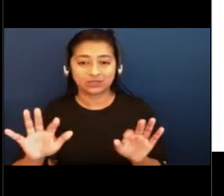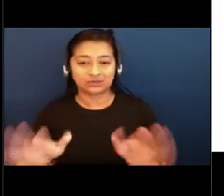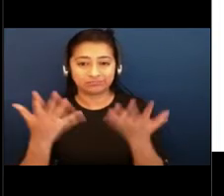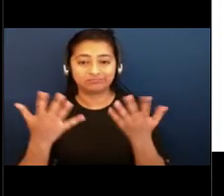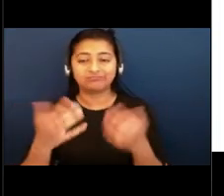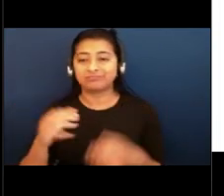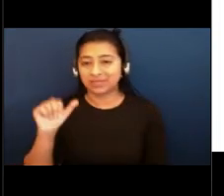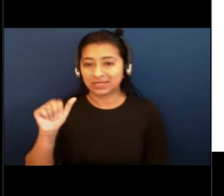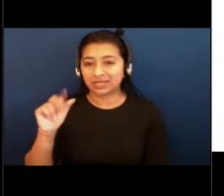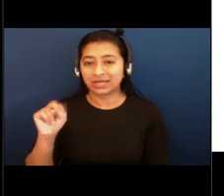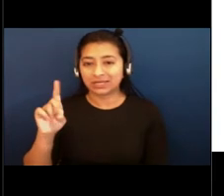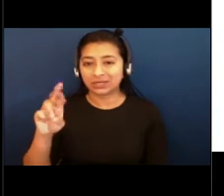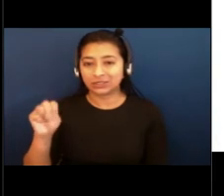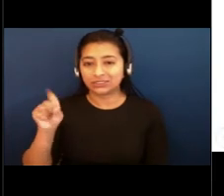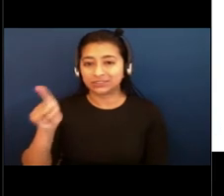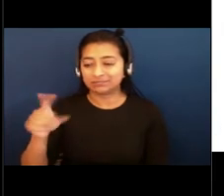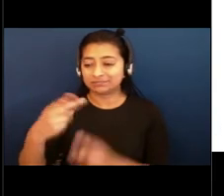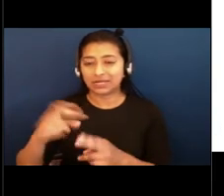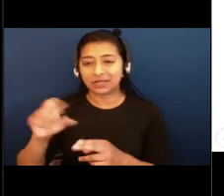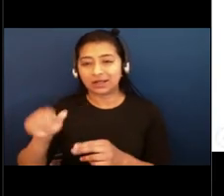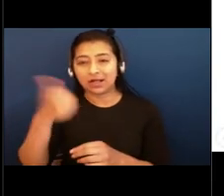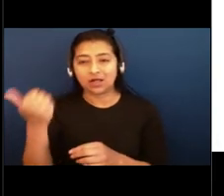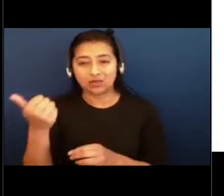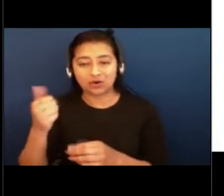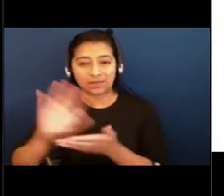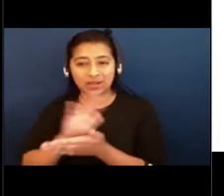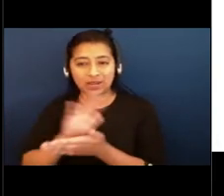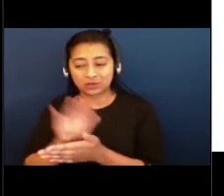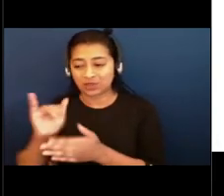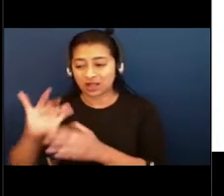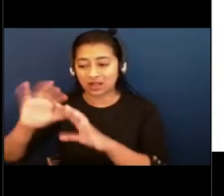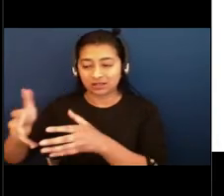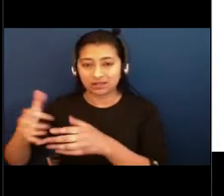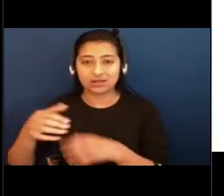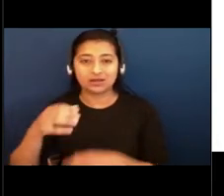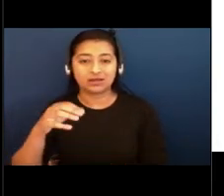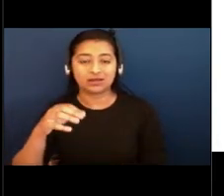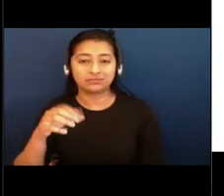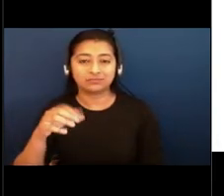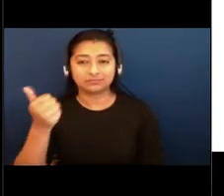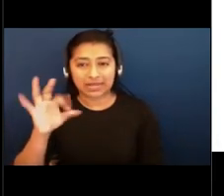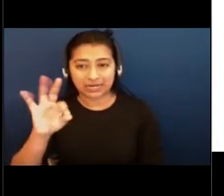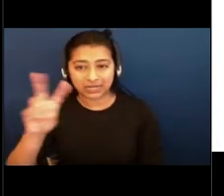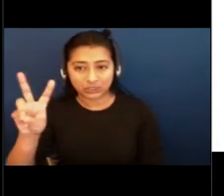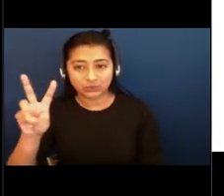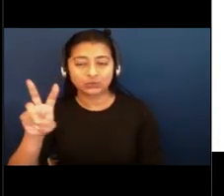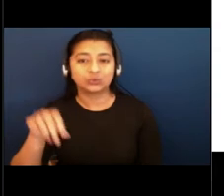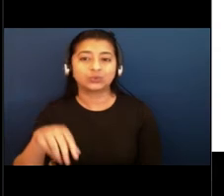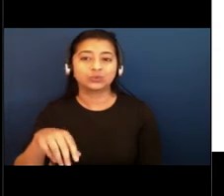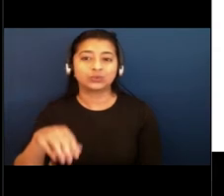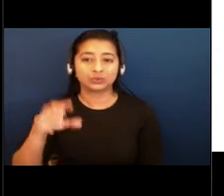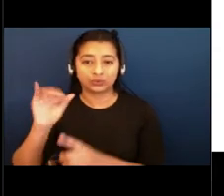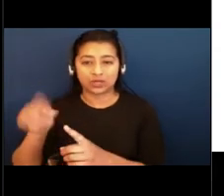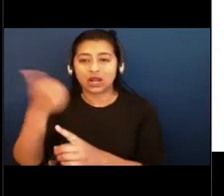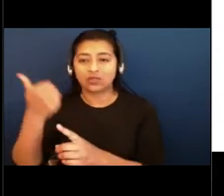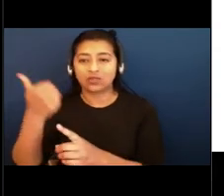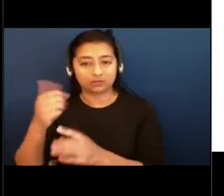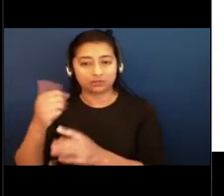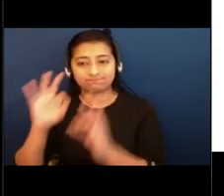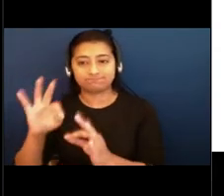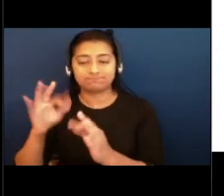the Hale et al. Papers, that collection. England 1992 is a great exemplar of the